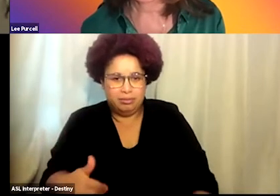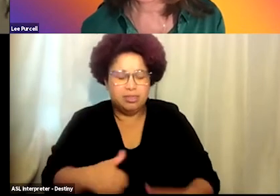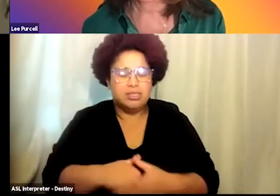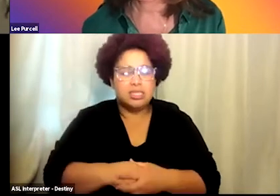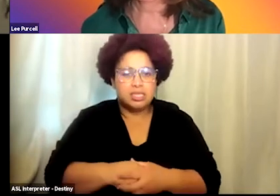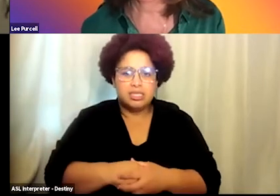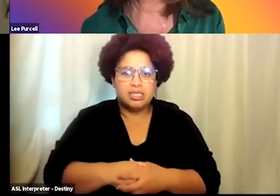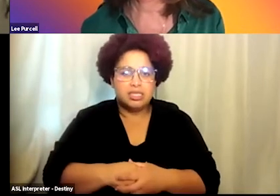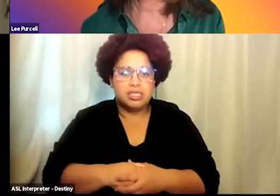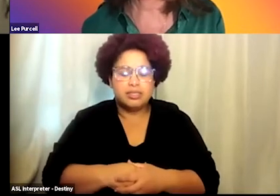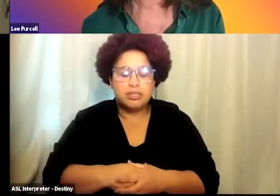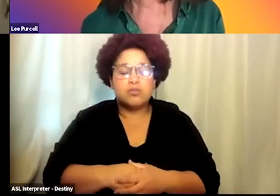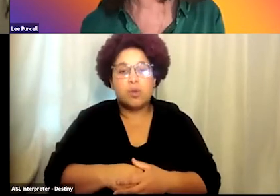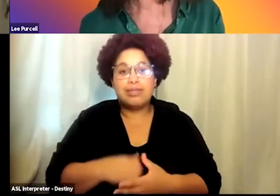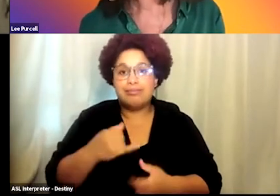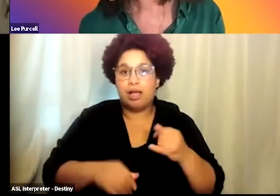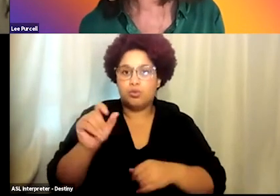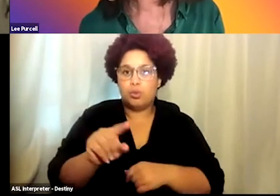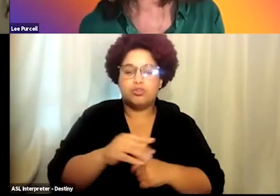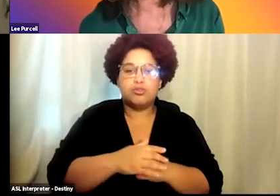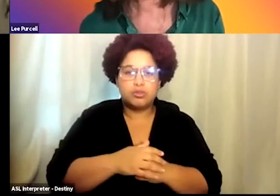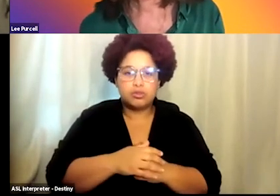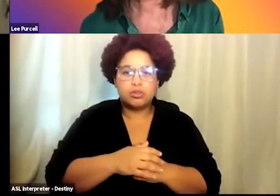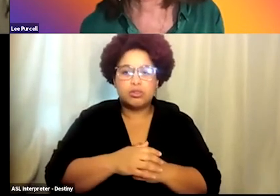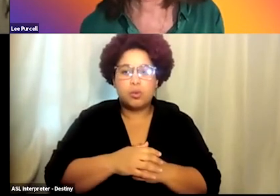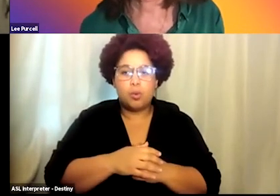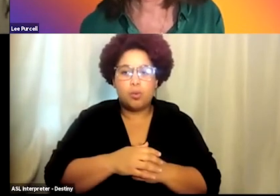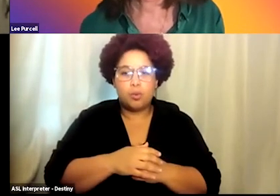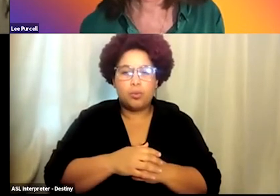So also, I think in this last question, we're going to kind of combine that